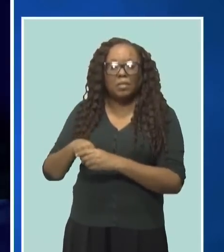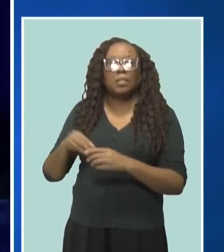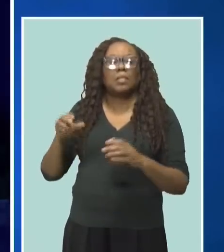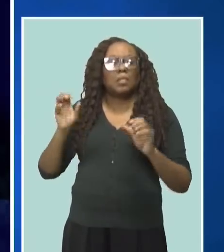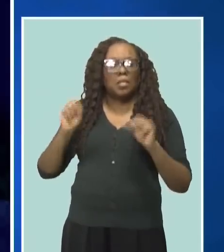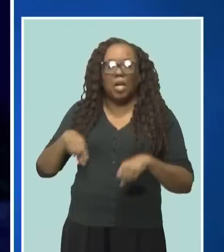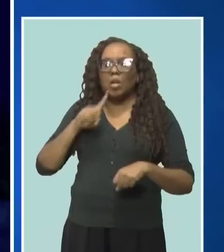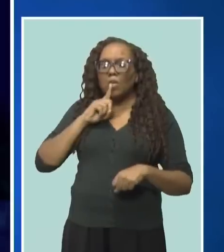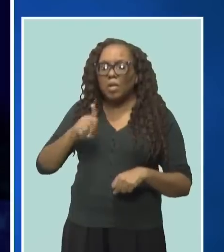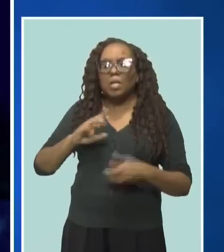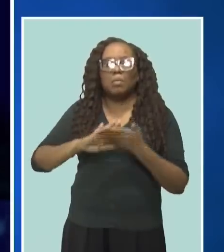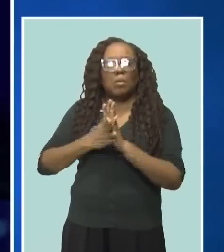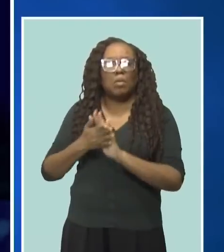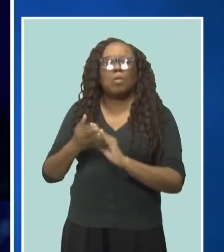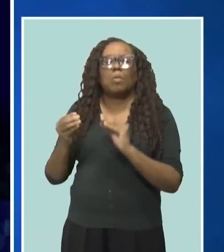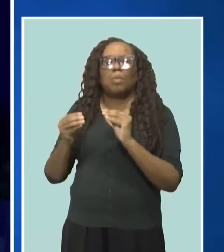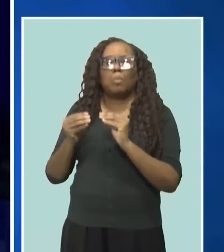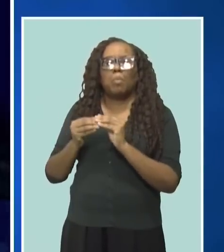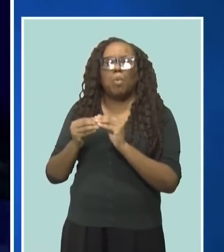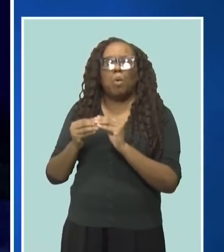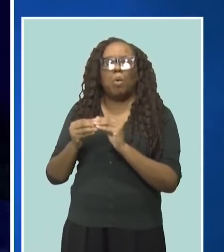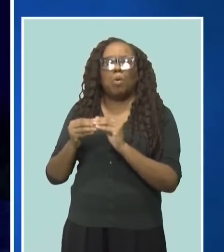investors' portfolios